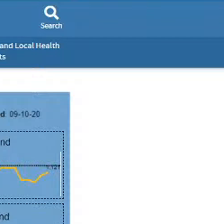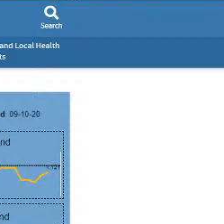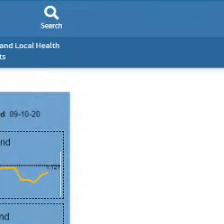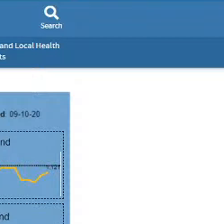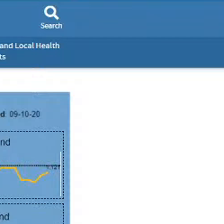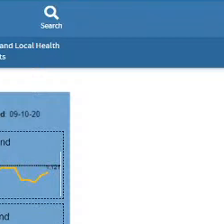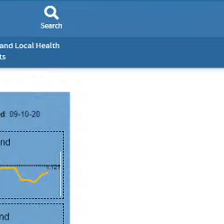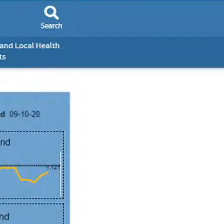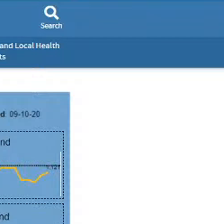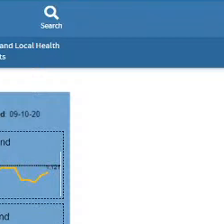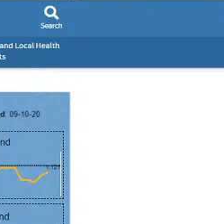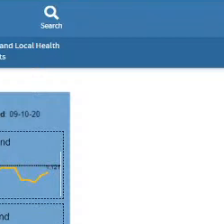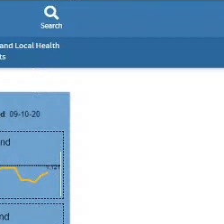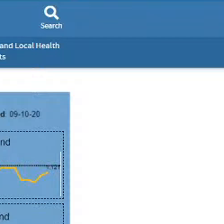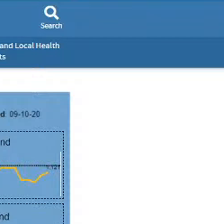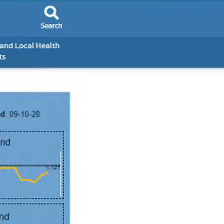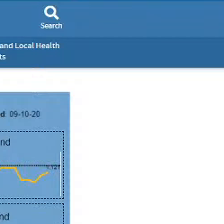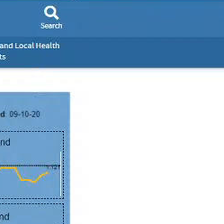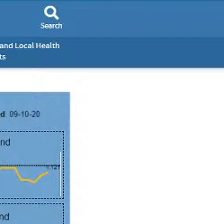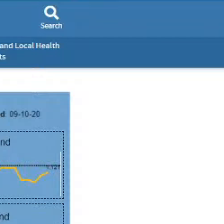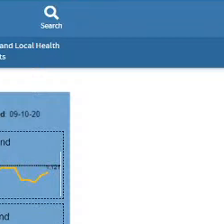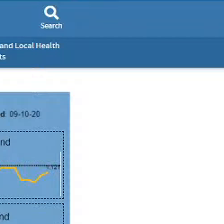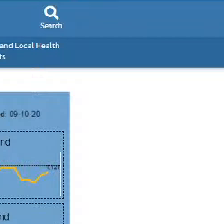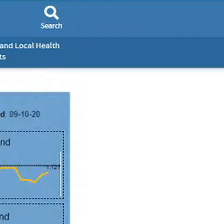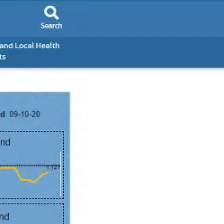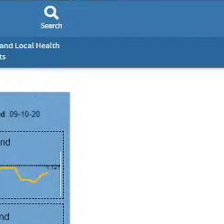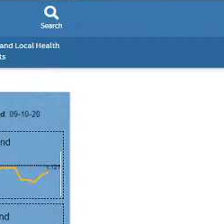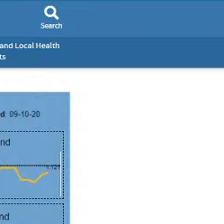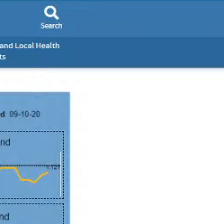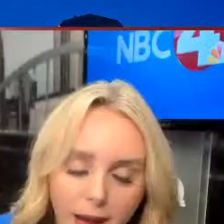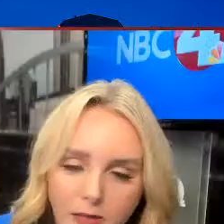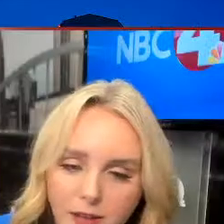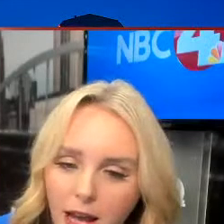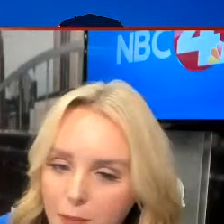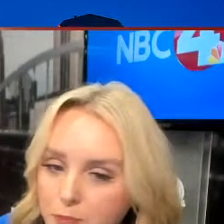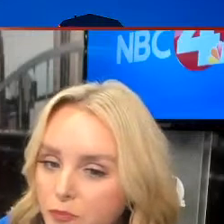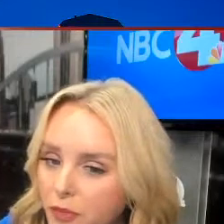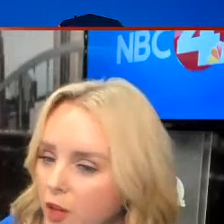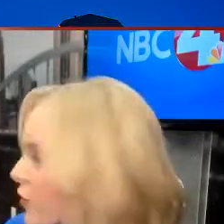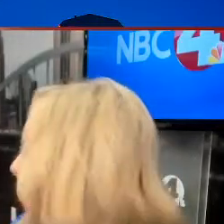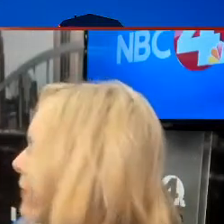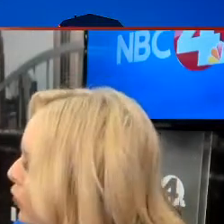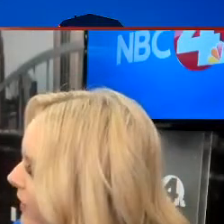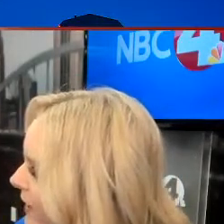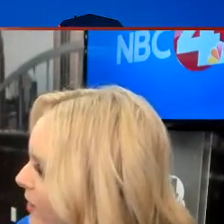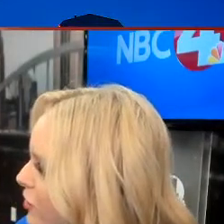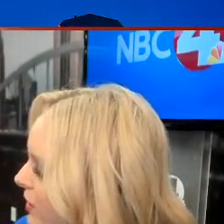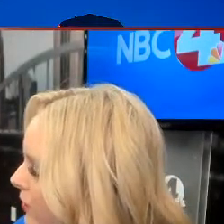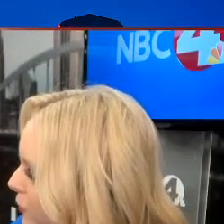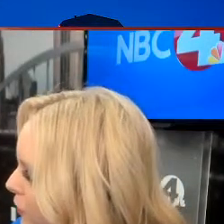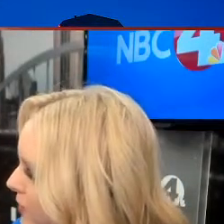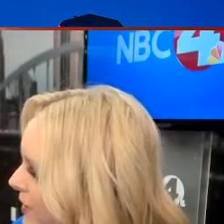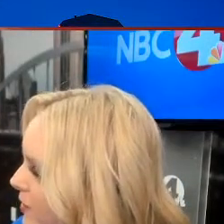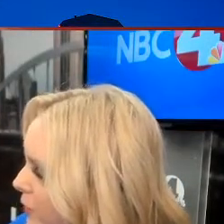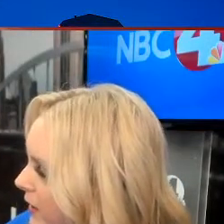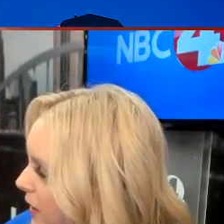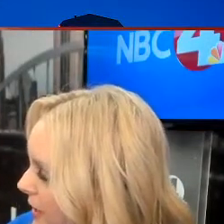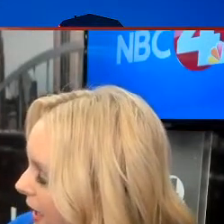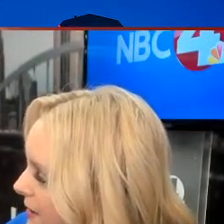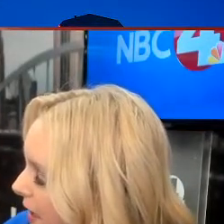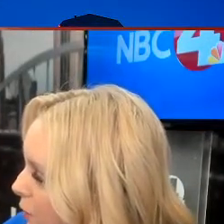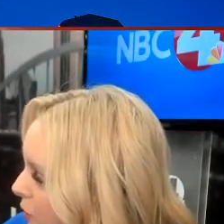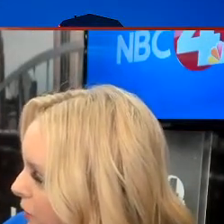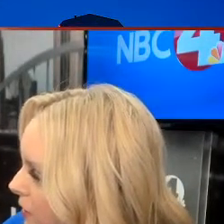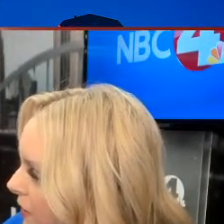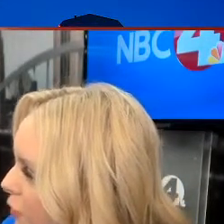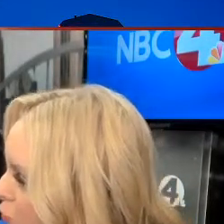the 21-day average. So Governor DeWine talking a lot about over the past week, actually, flu season really coming